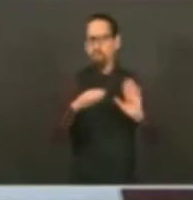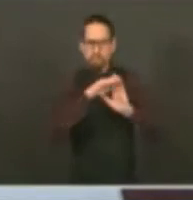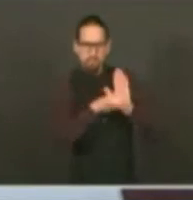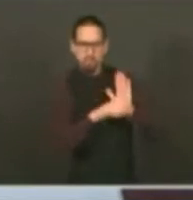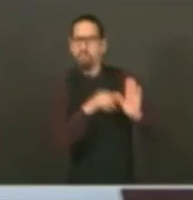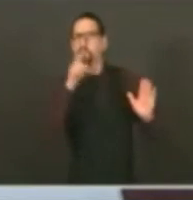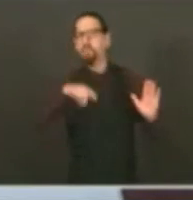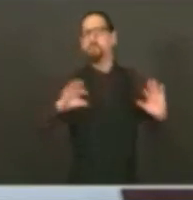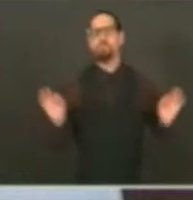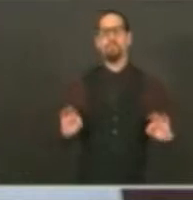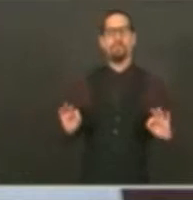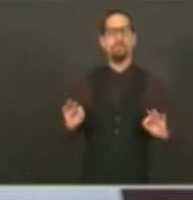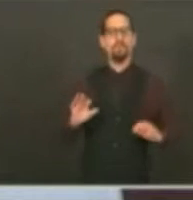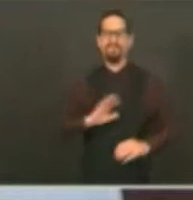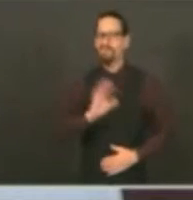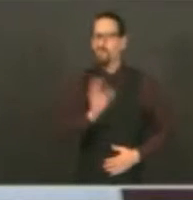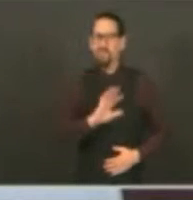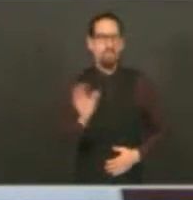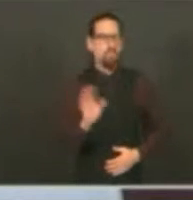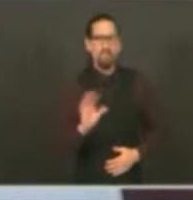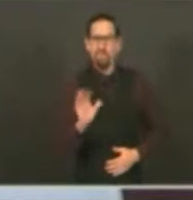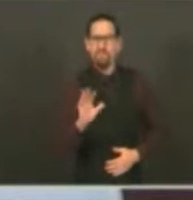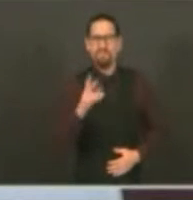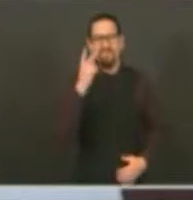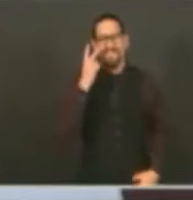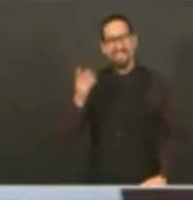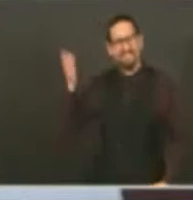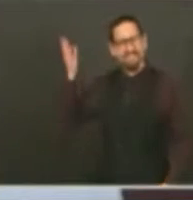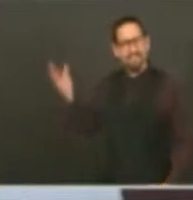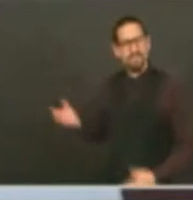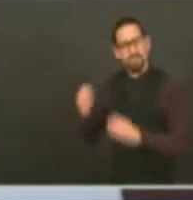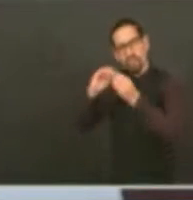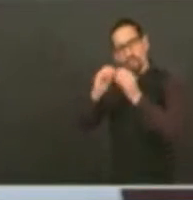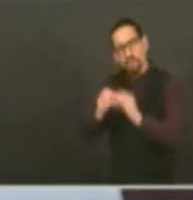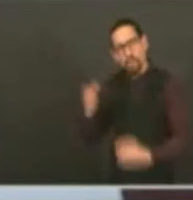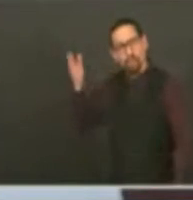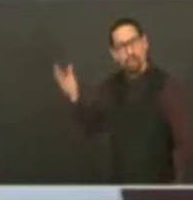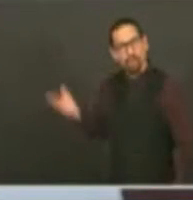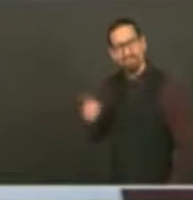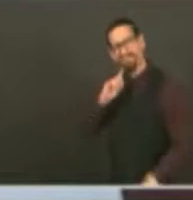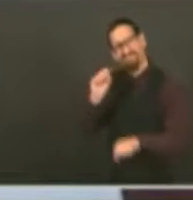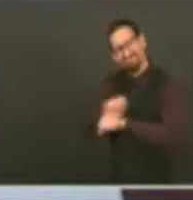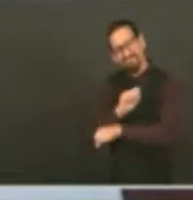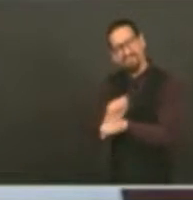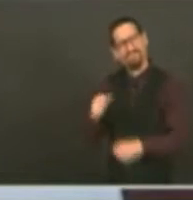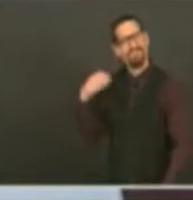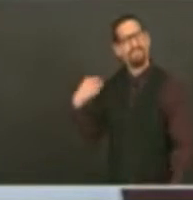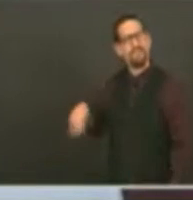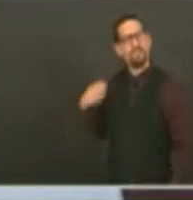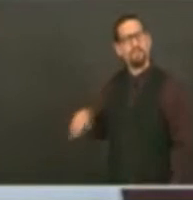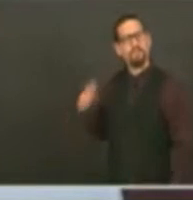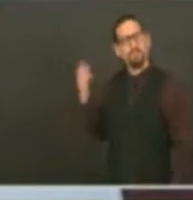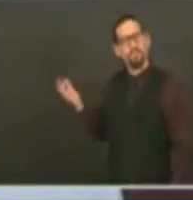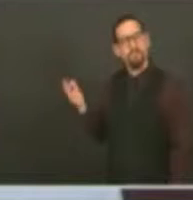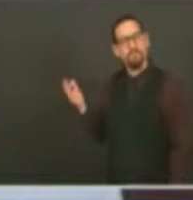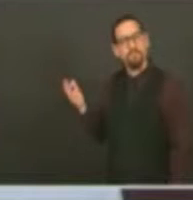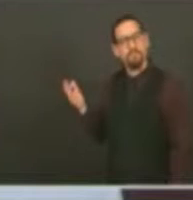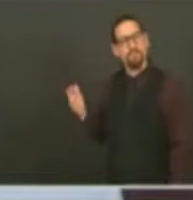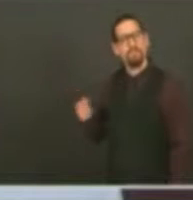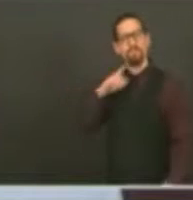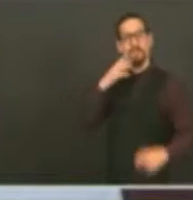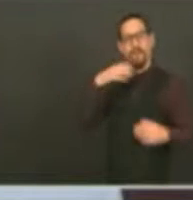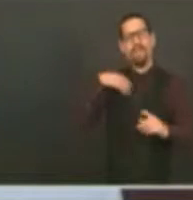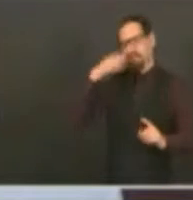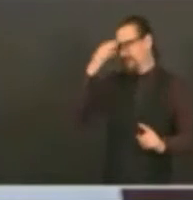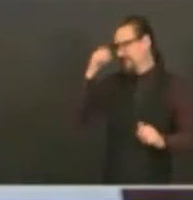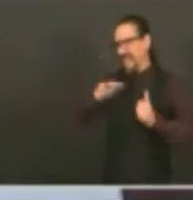scary to you. But here's the thing. You have the power to protect your household. That's my message today for the